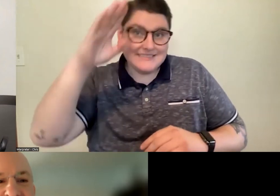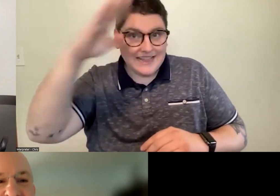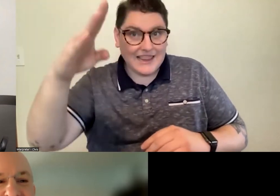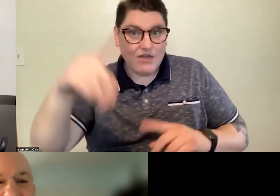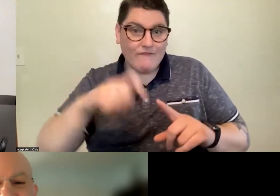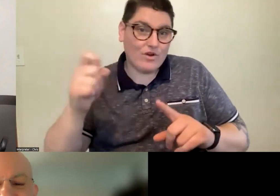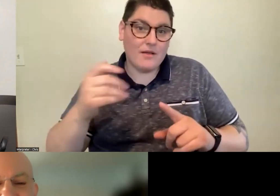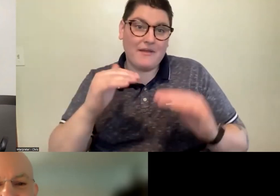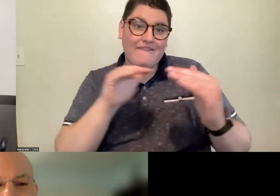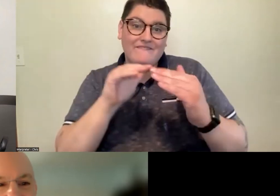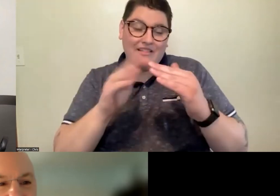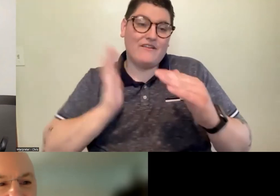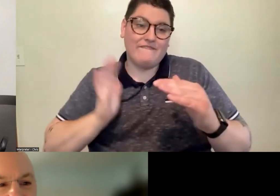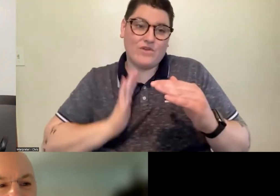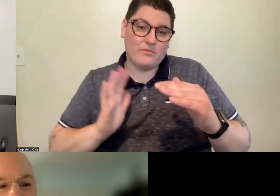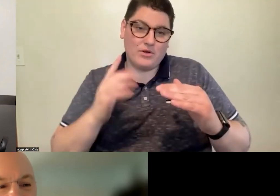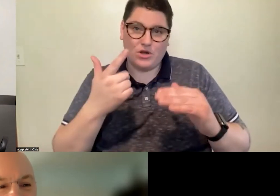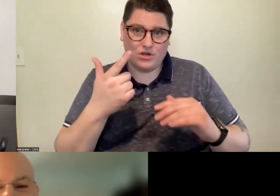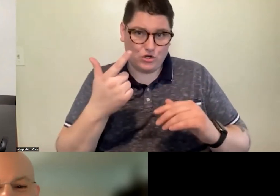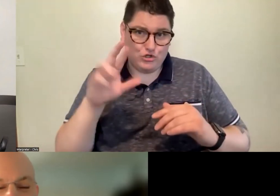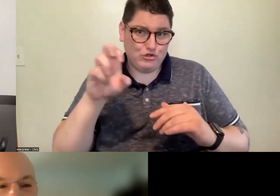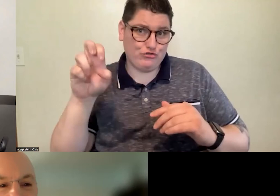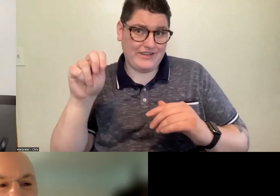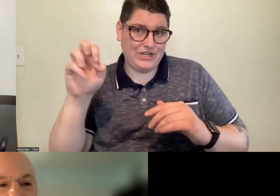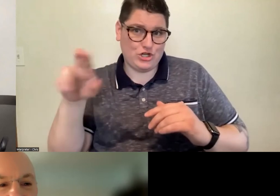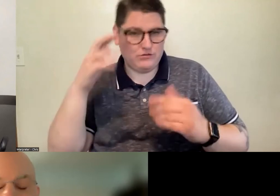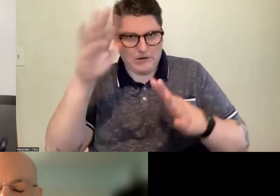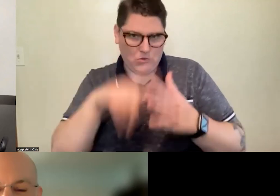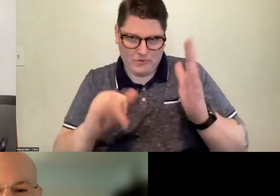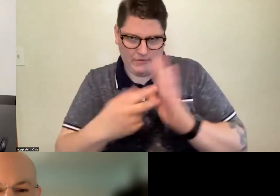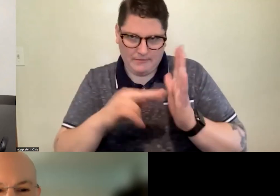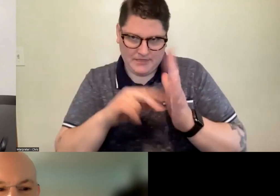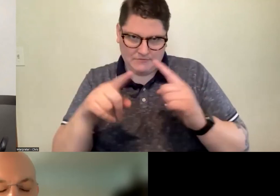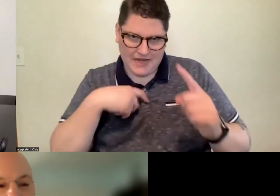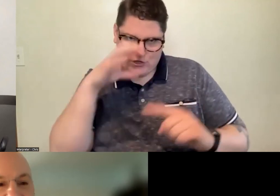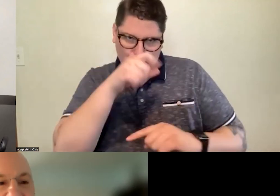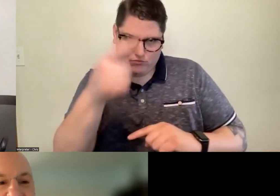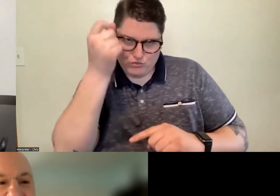fellow former Big Greener. I have no idea what that is, but I'm assuming you do.